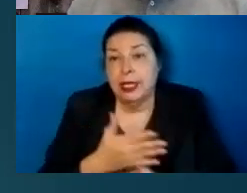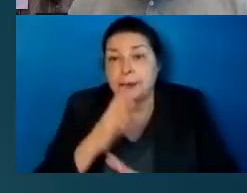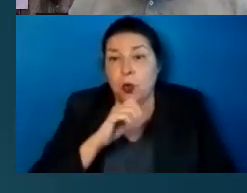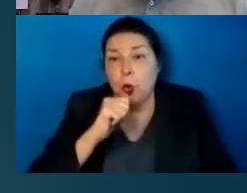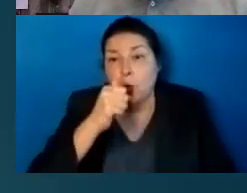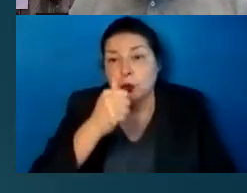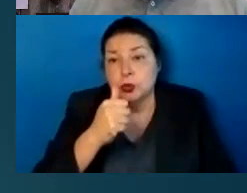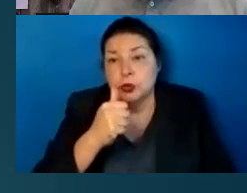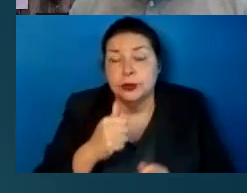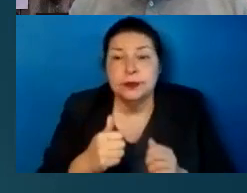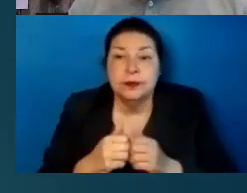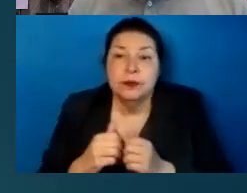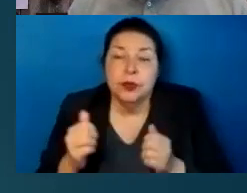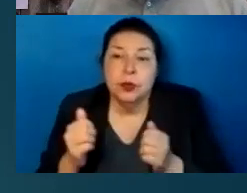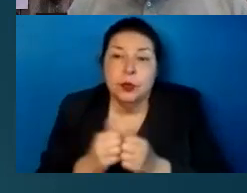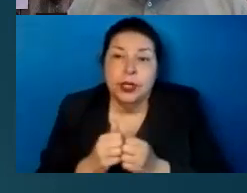with the